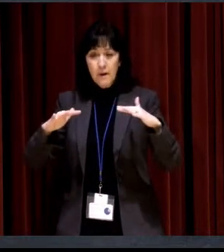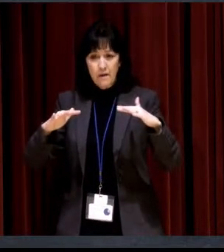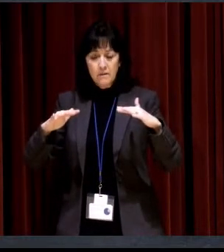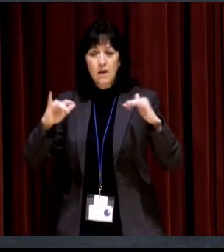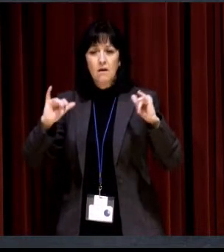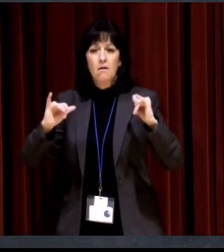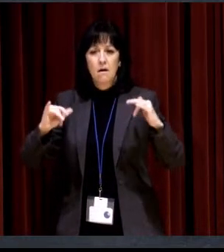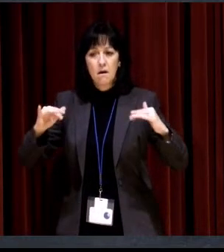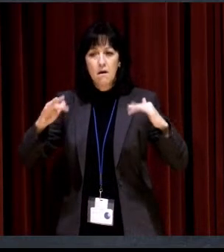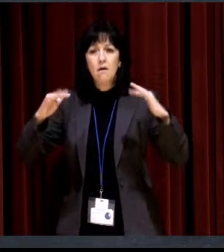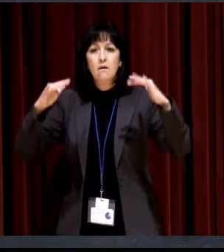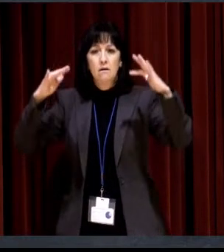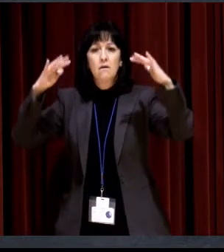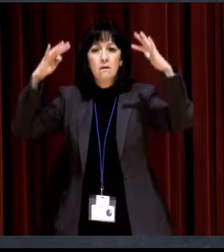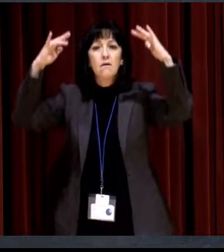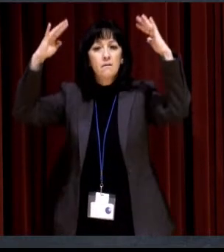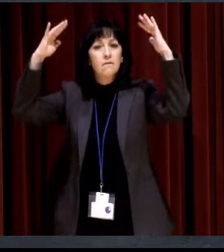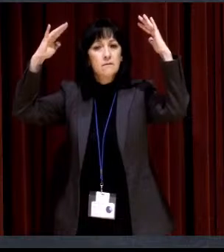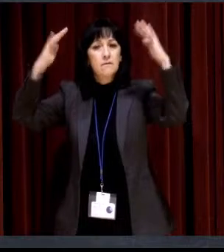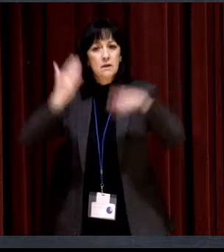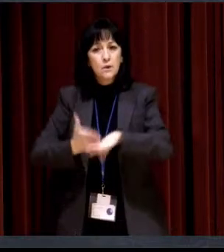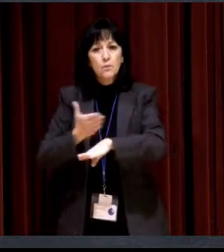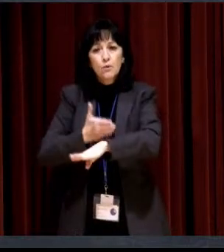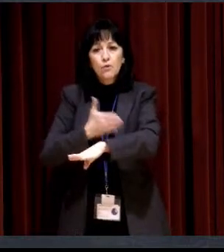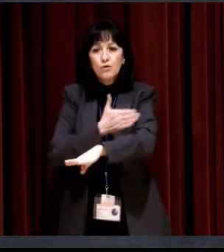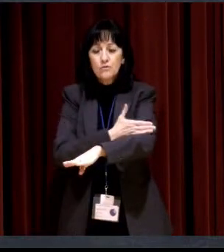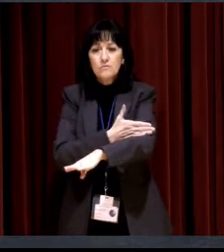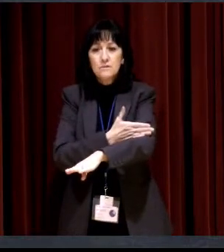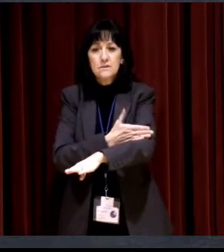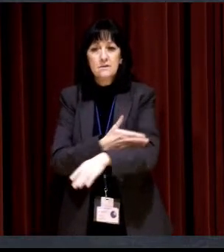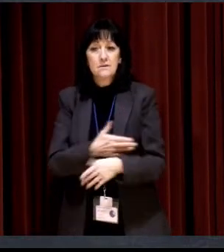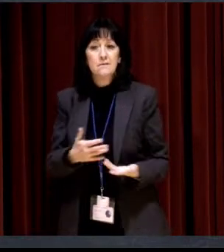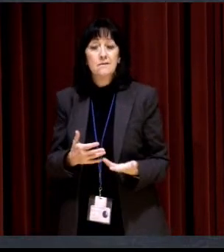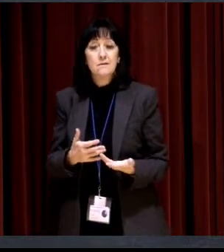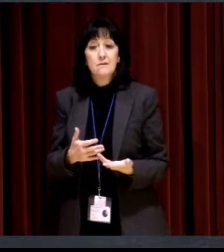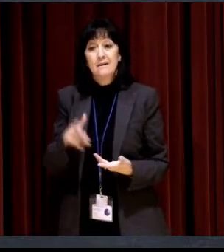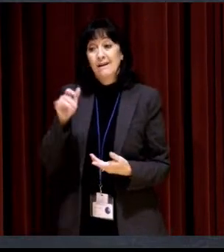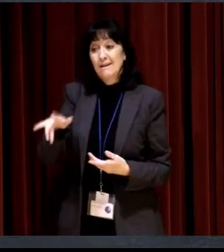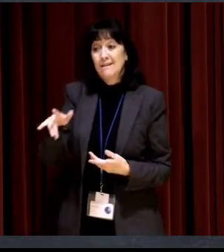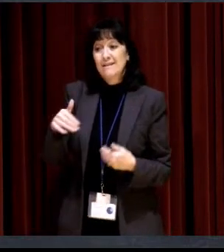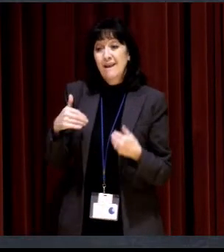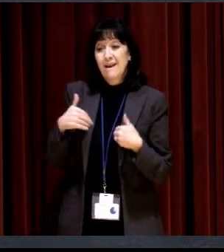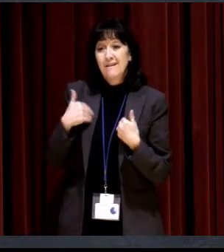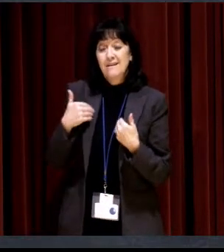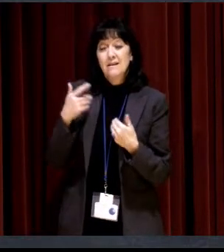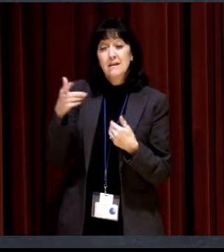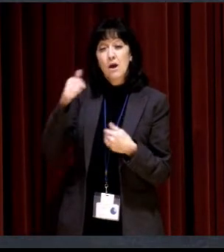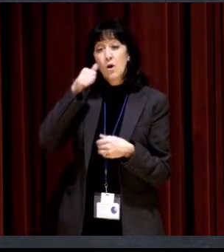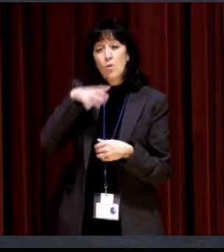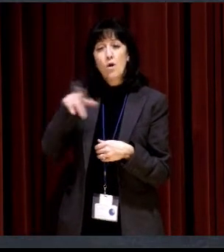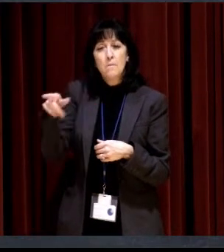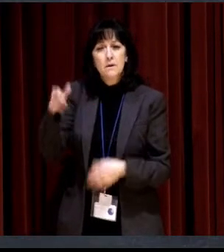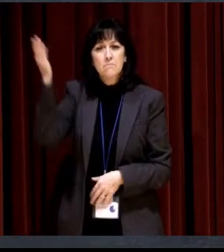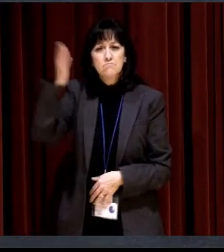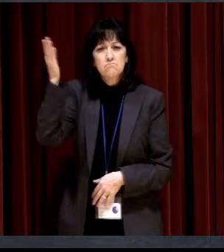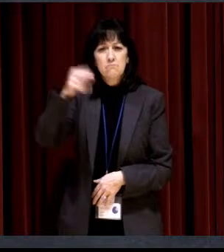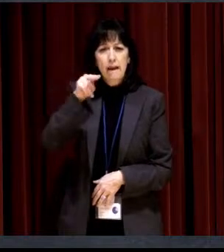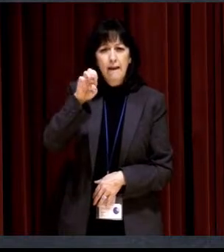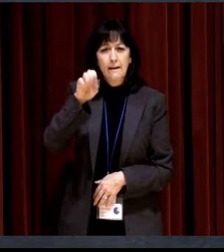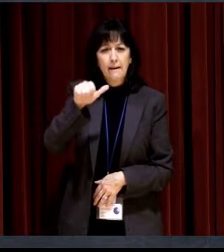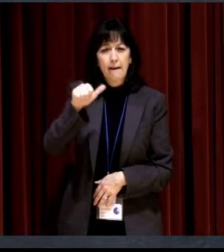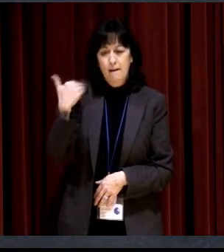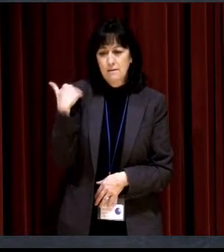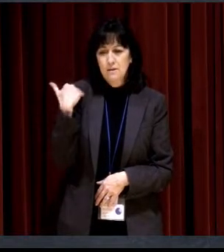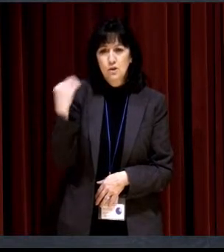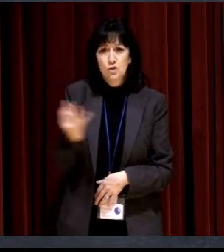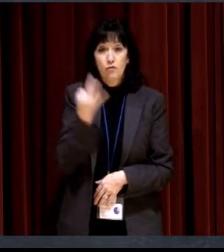goes leaps and bounds. The young lady who presented on Friday from the NEA, her research